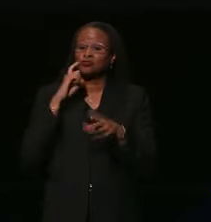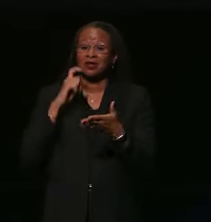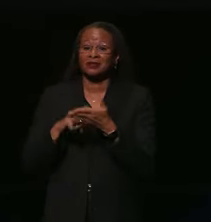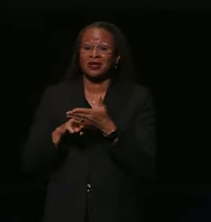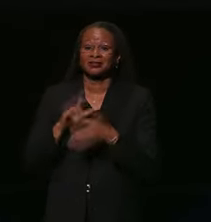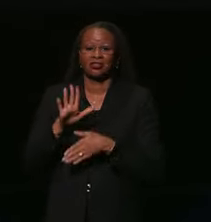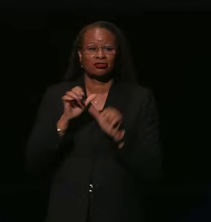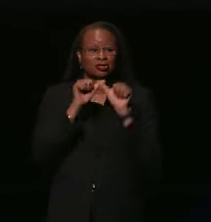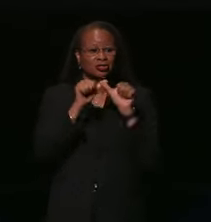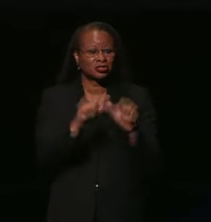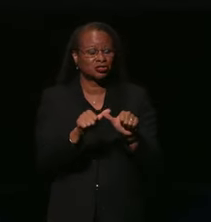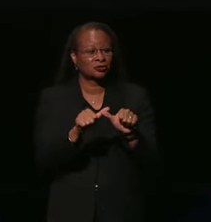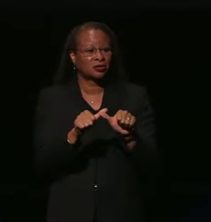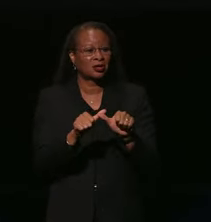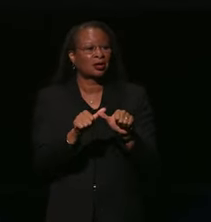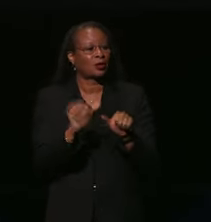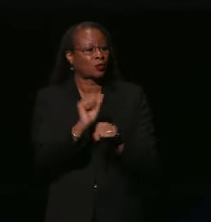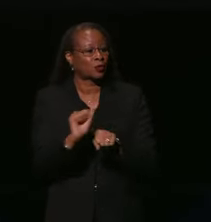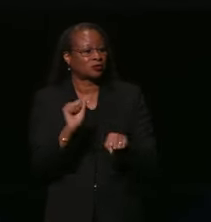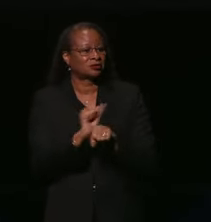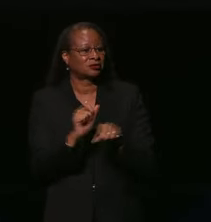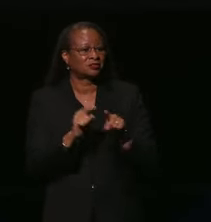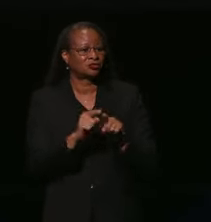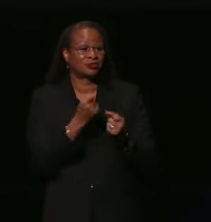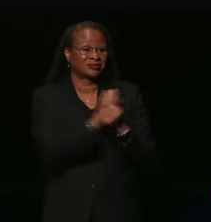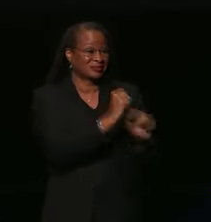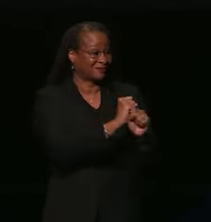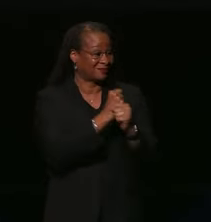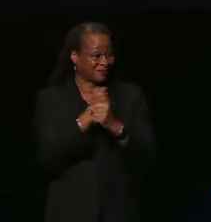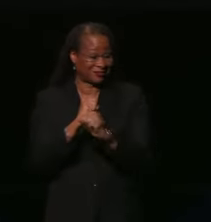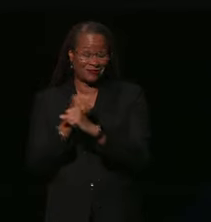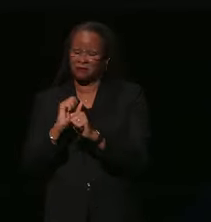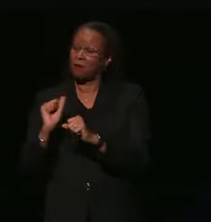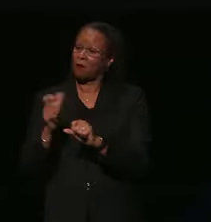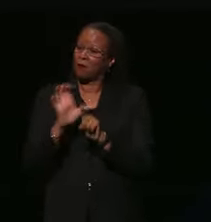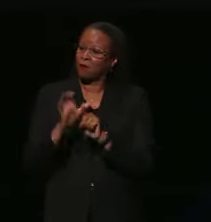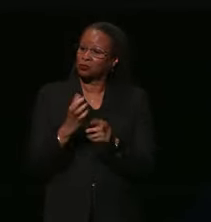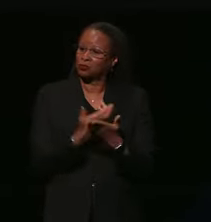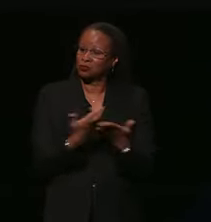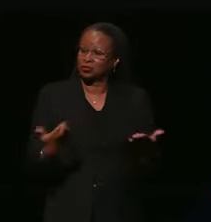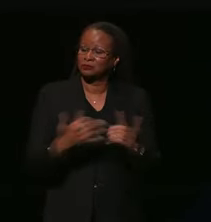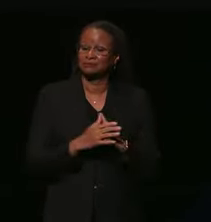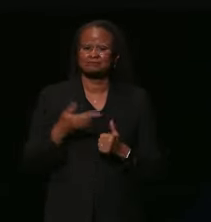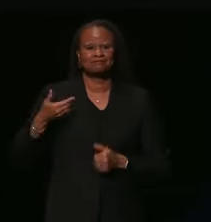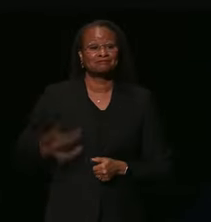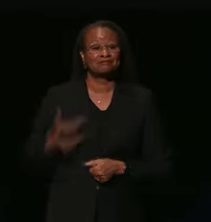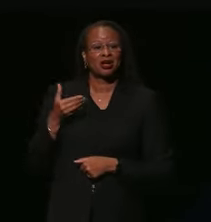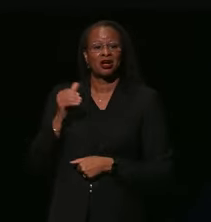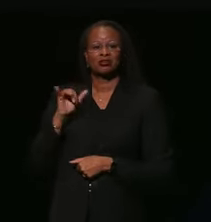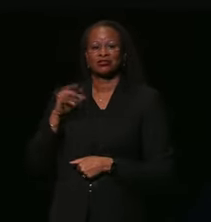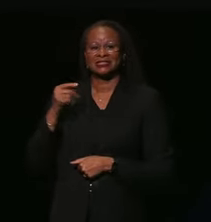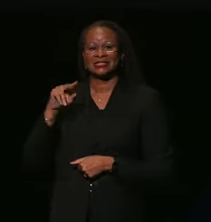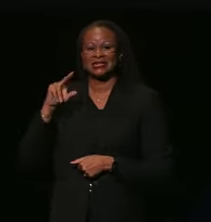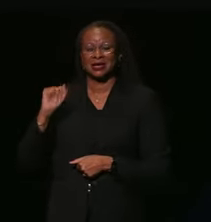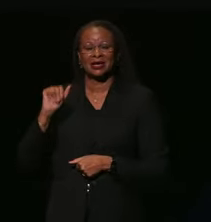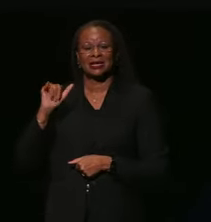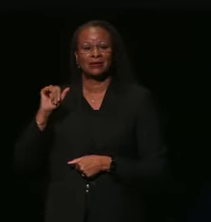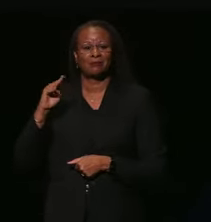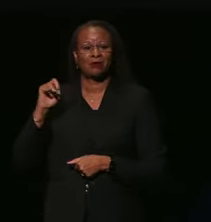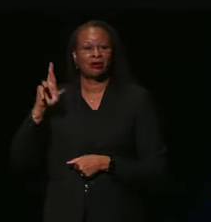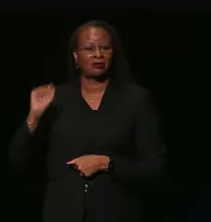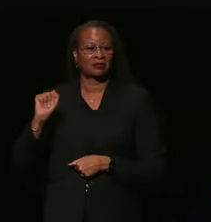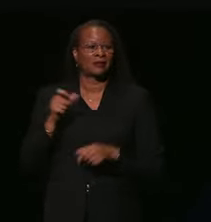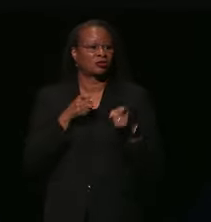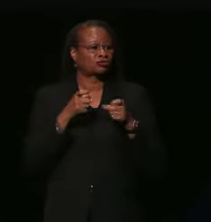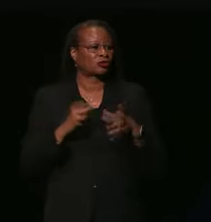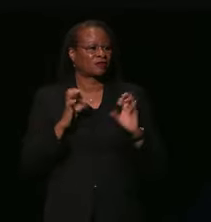acknowledge their continued work to safeguard cultural resources. My name is Christina Ibarra. I am the Director